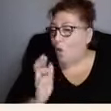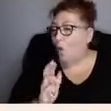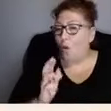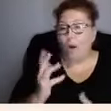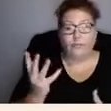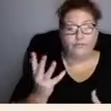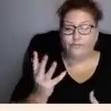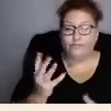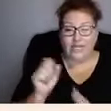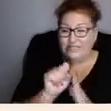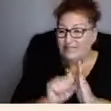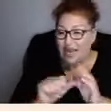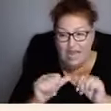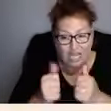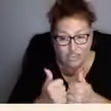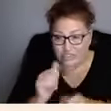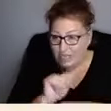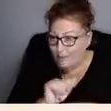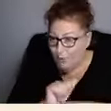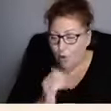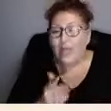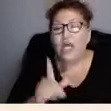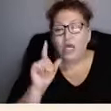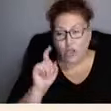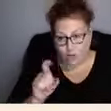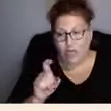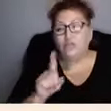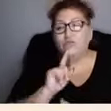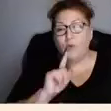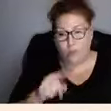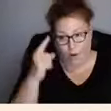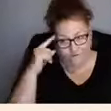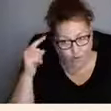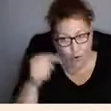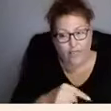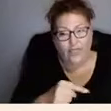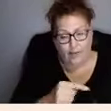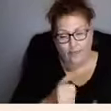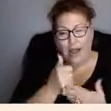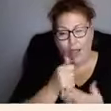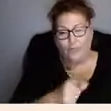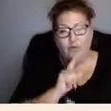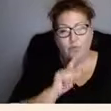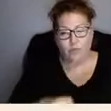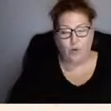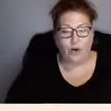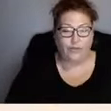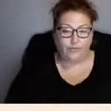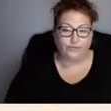state agency employee, it's up to you to report for them or help them to report.